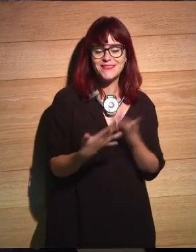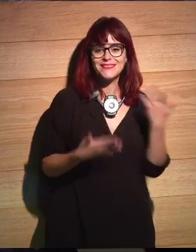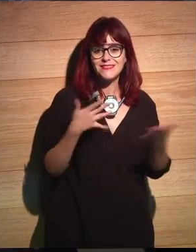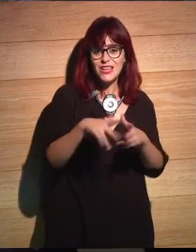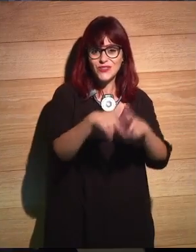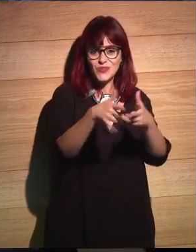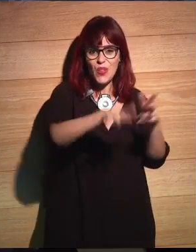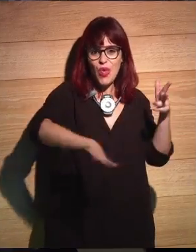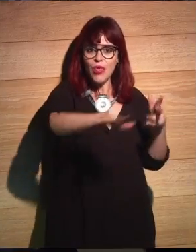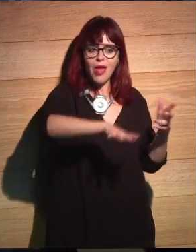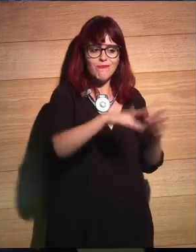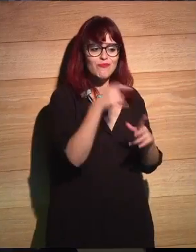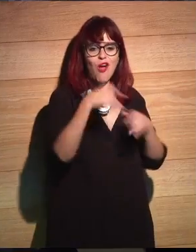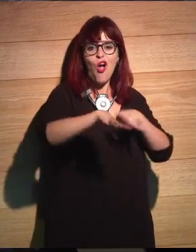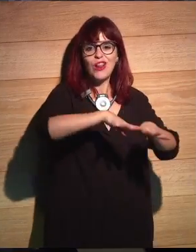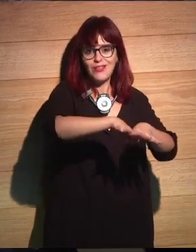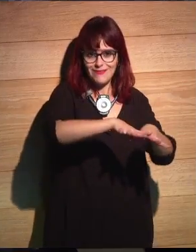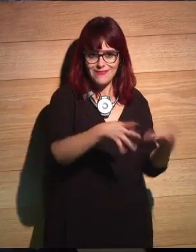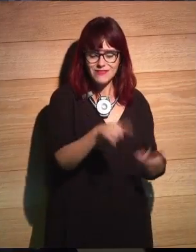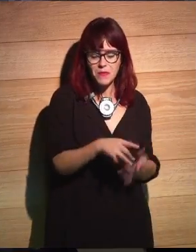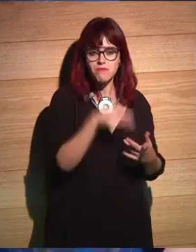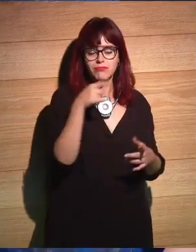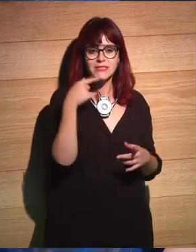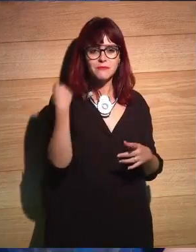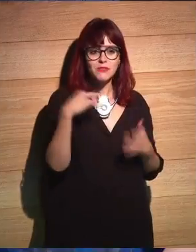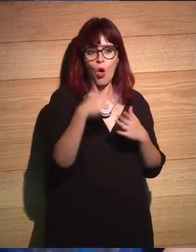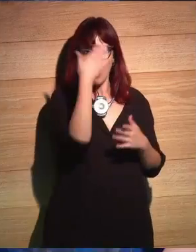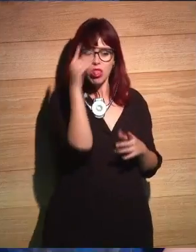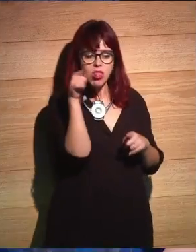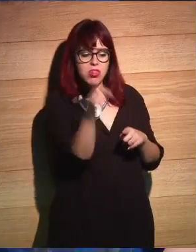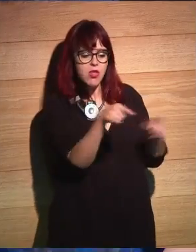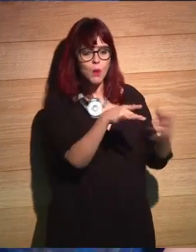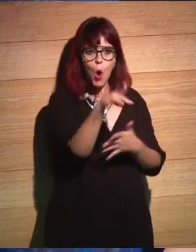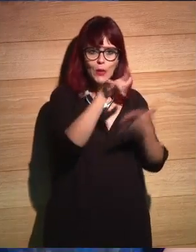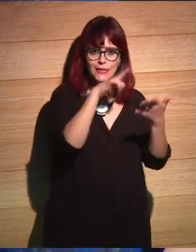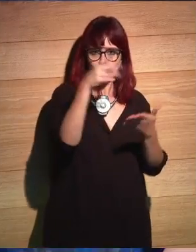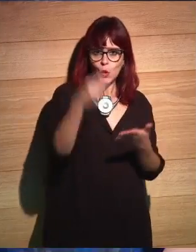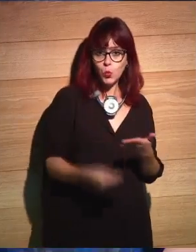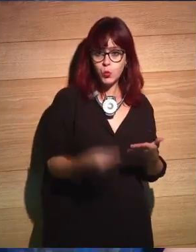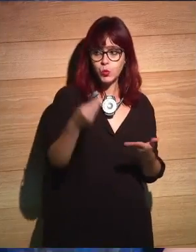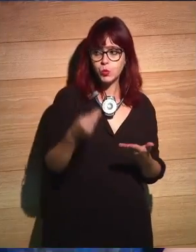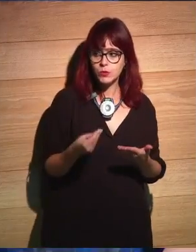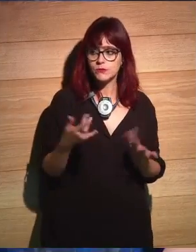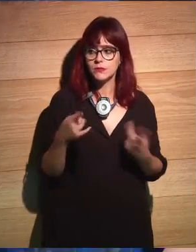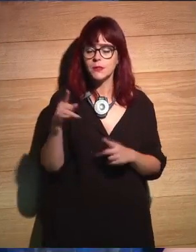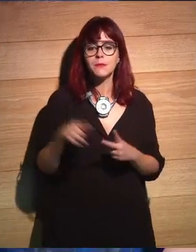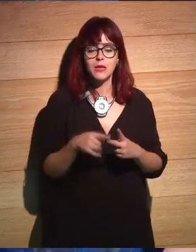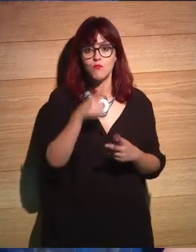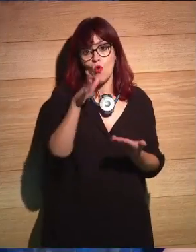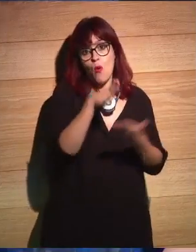hypocrisy of the societies where they lived and point out this double